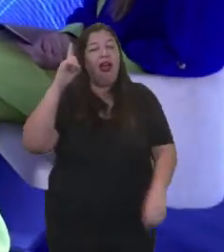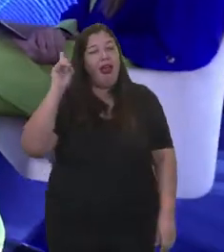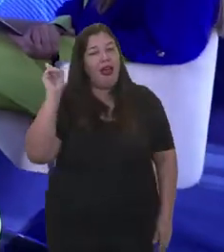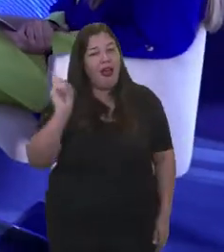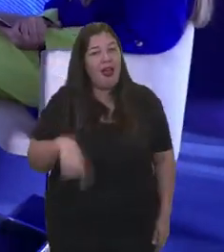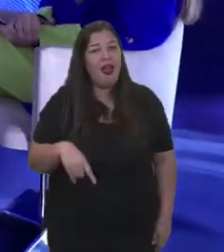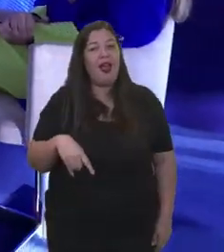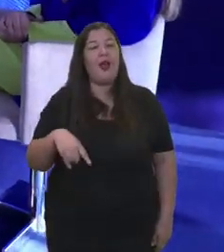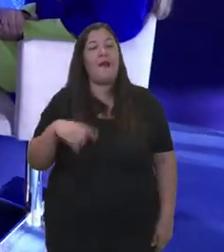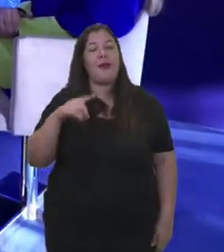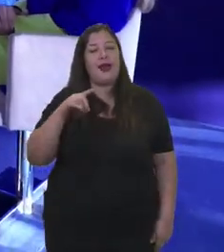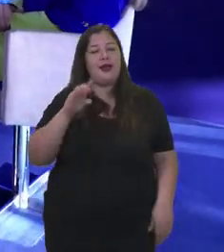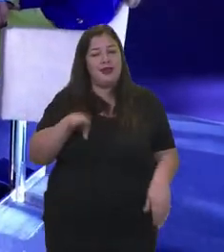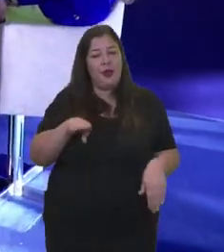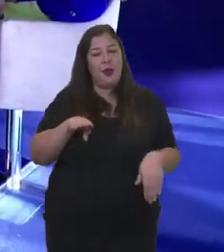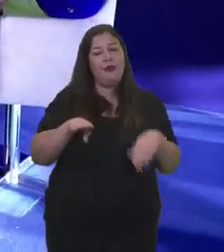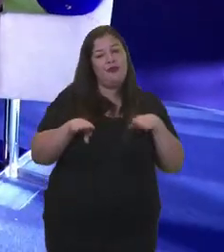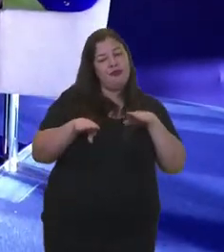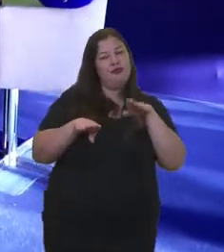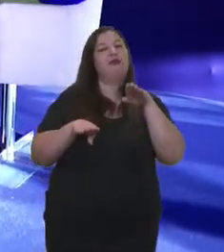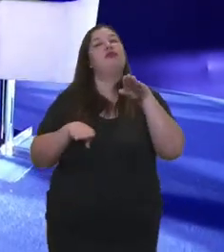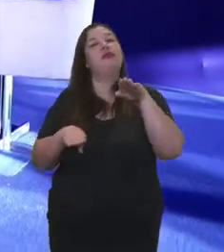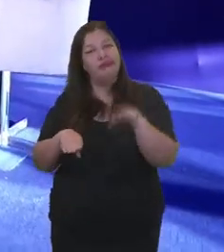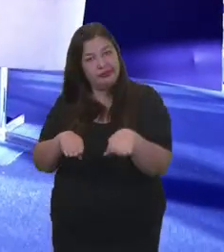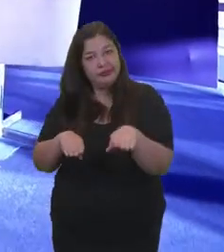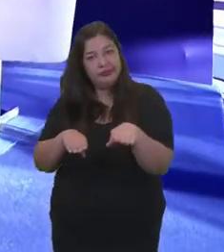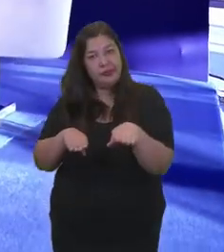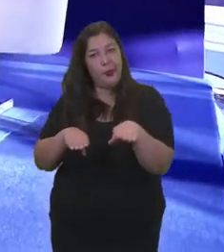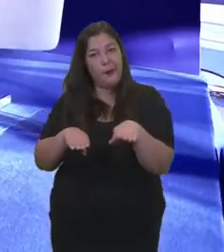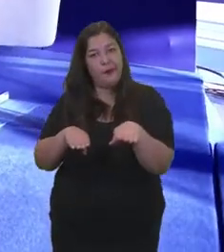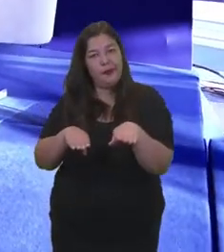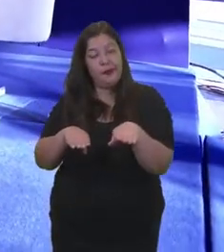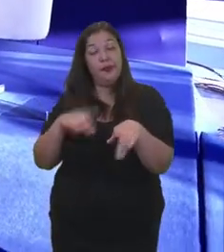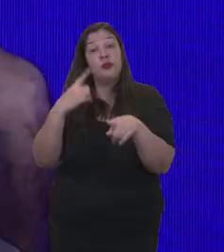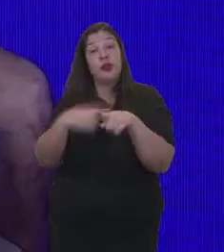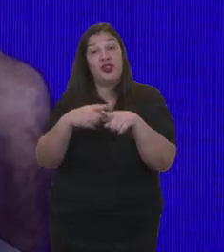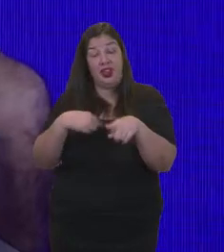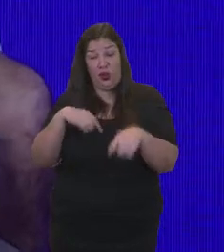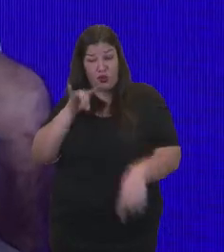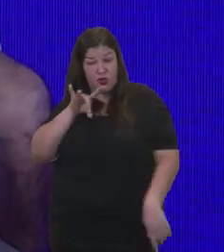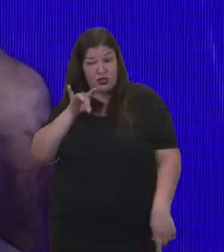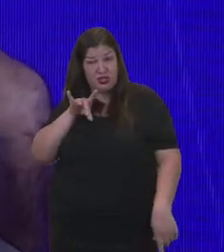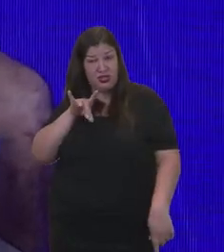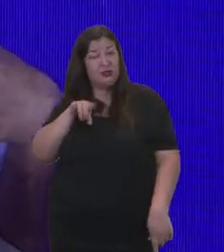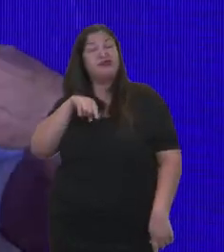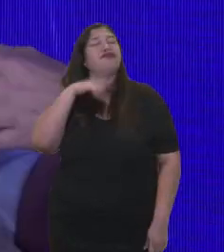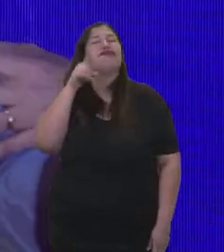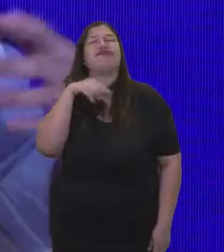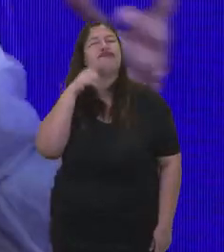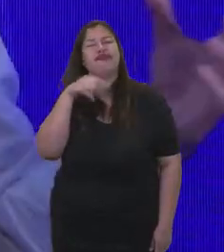to actually give you another step ahead, because by ourselves, we won't go anywhere.